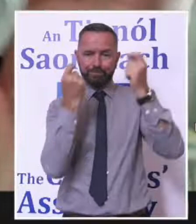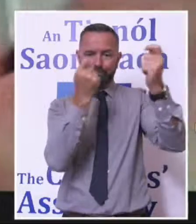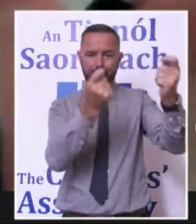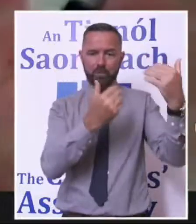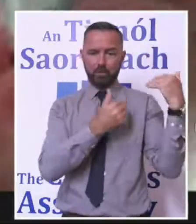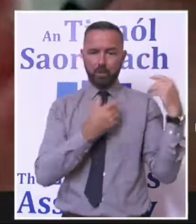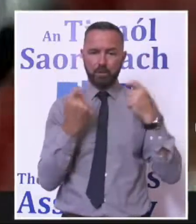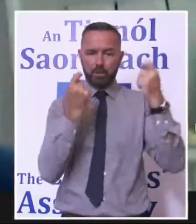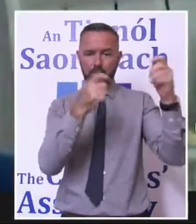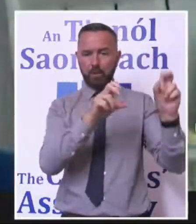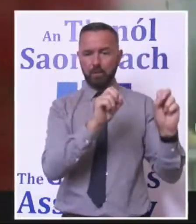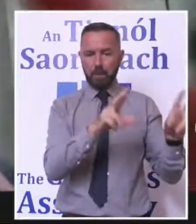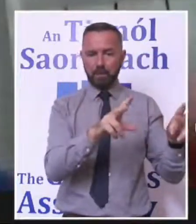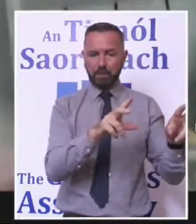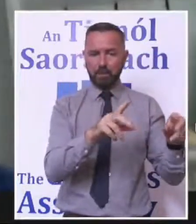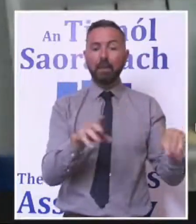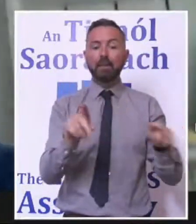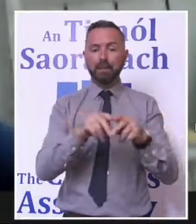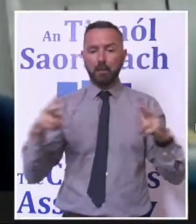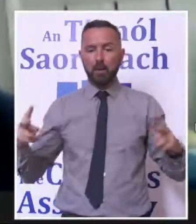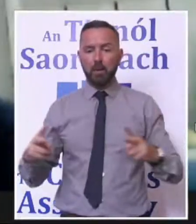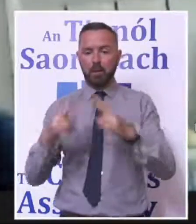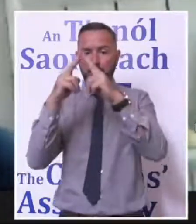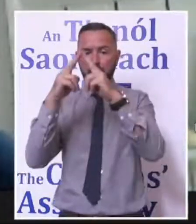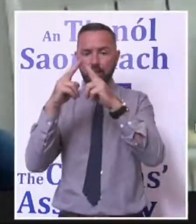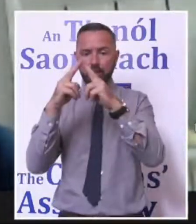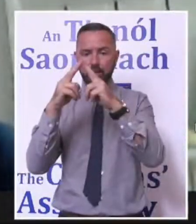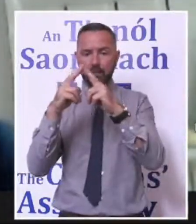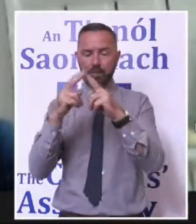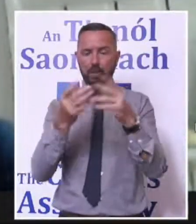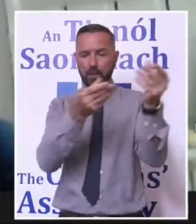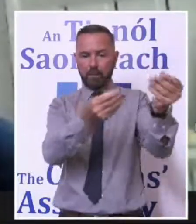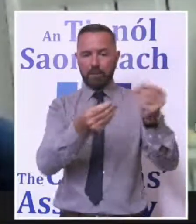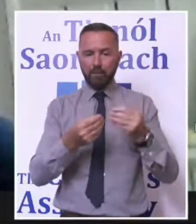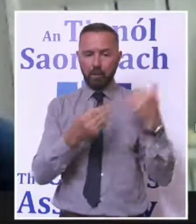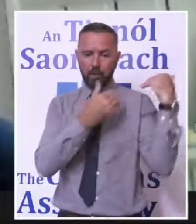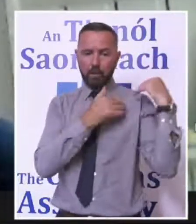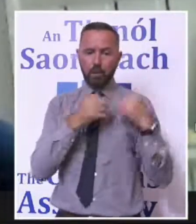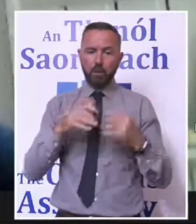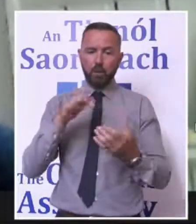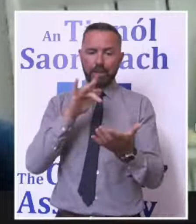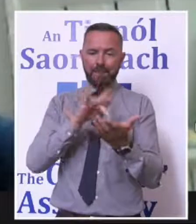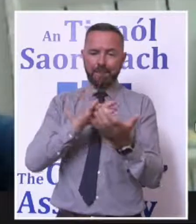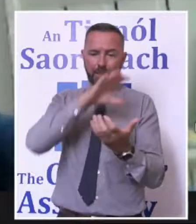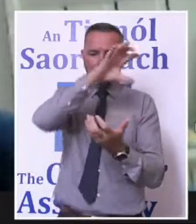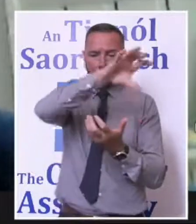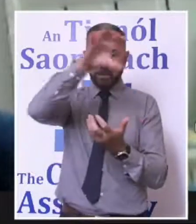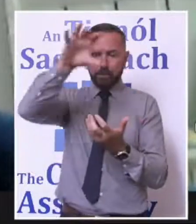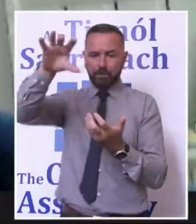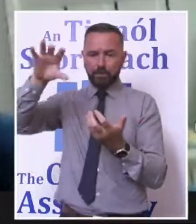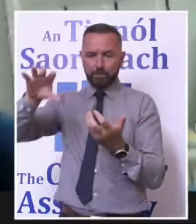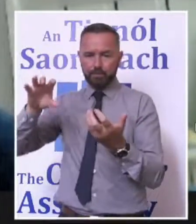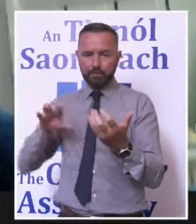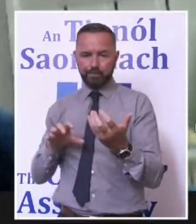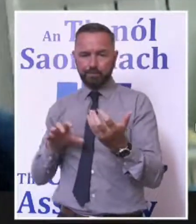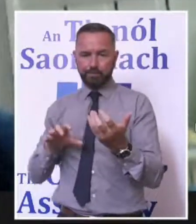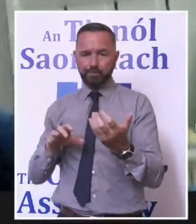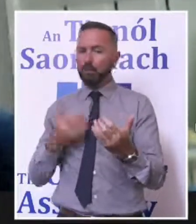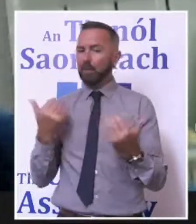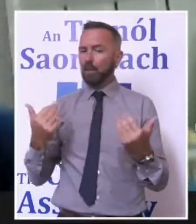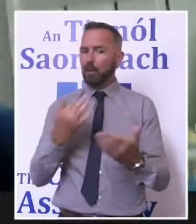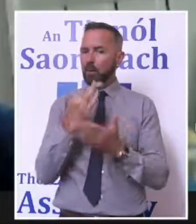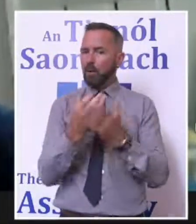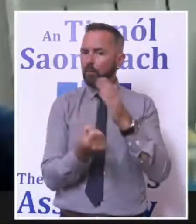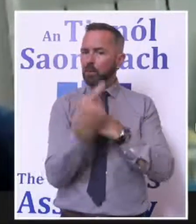the central government based in Paris, devolving responsibilities to the city region. So these are now quite a common